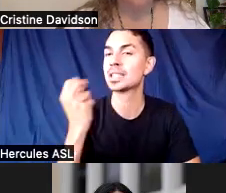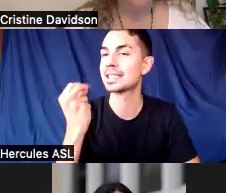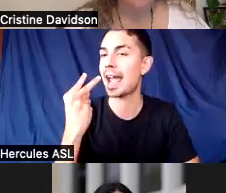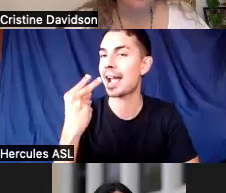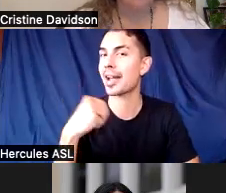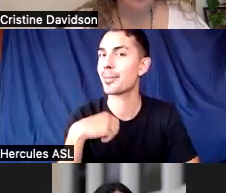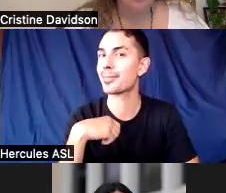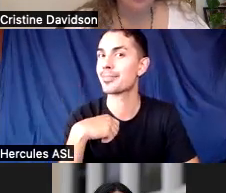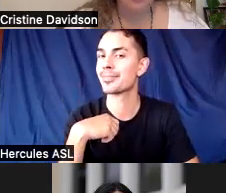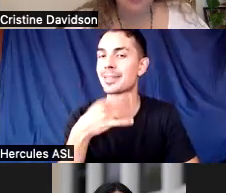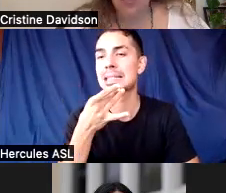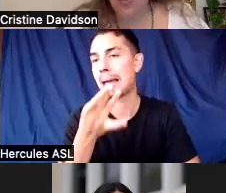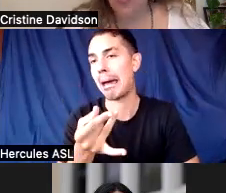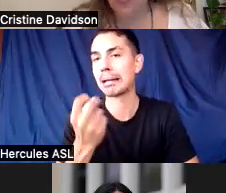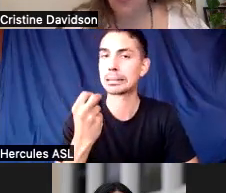Salty things.